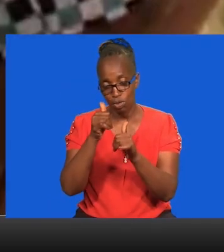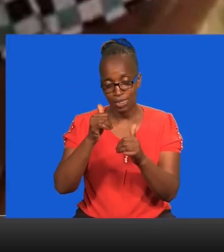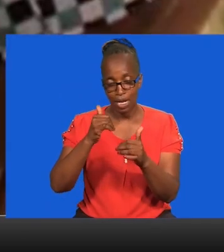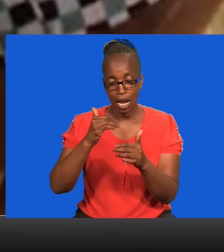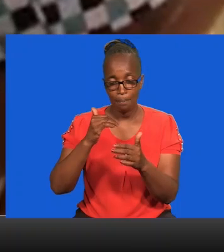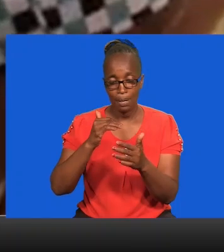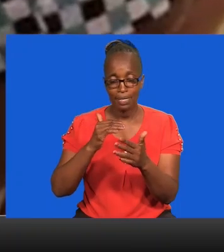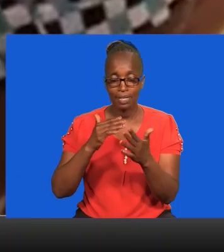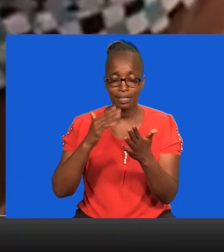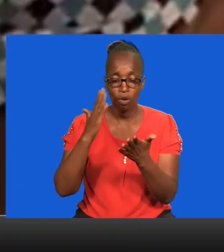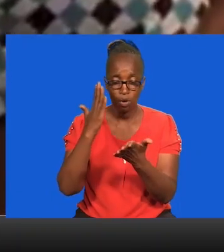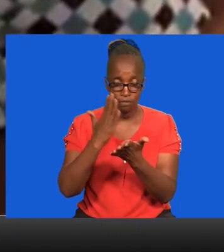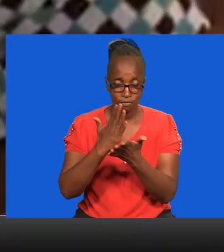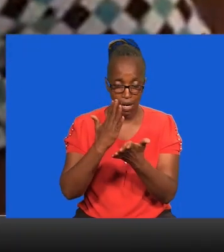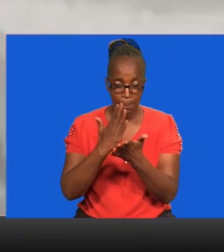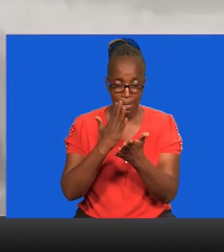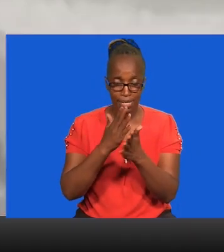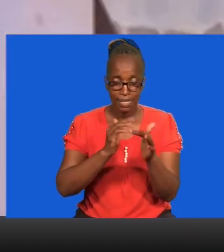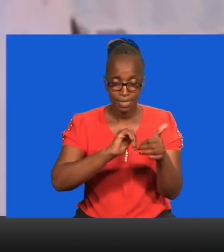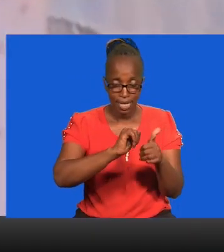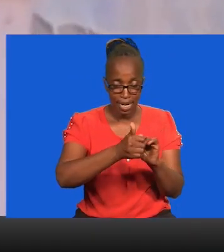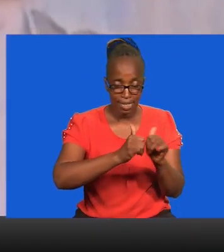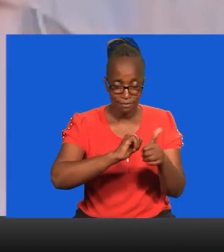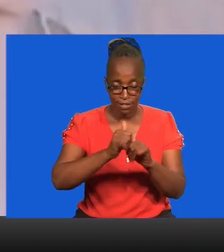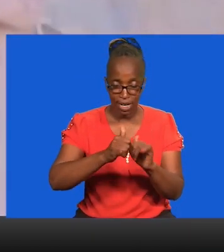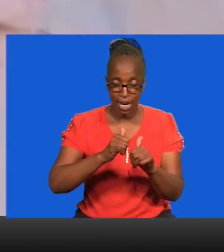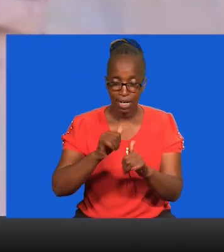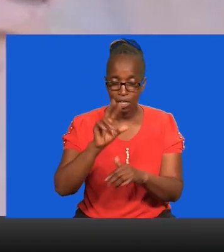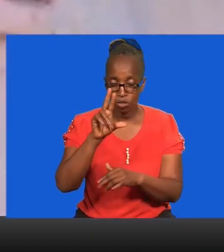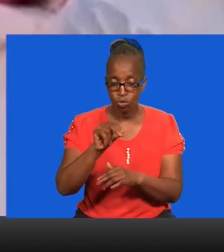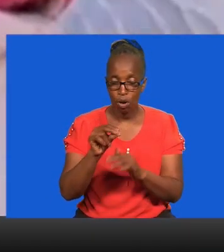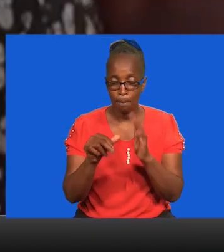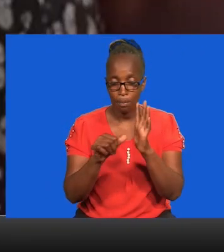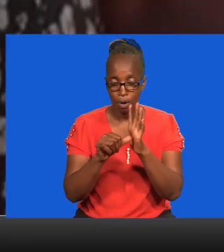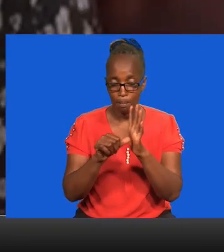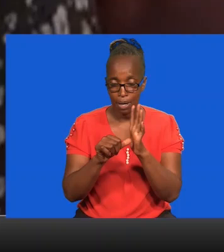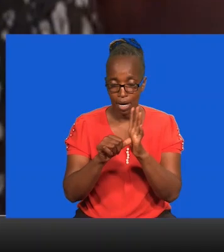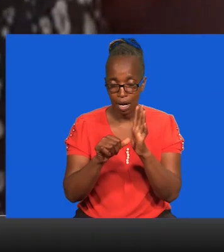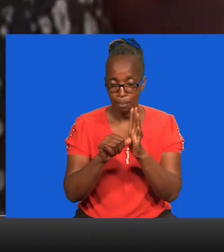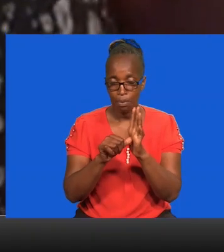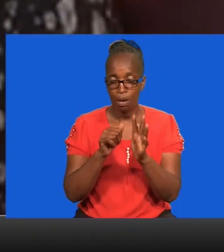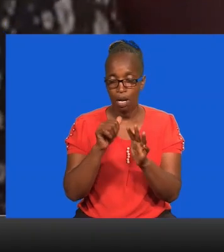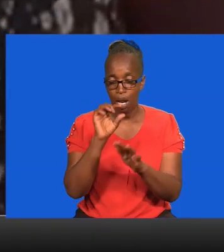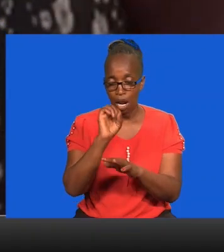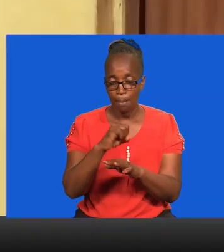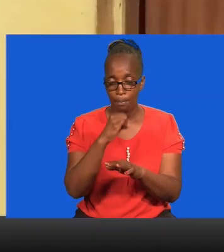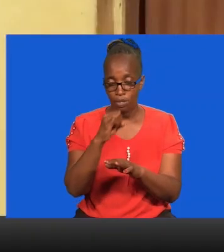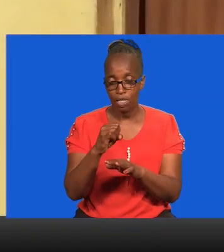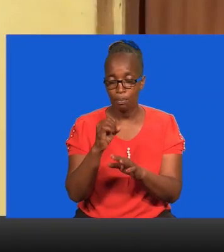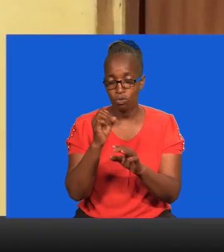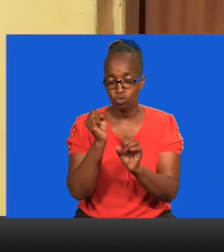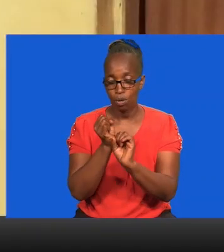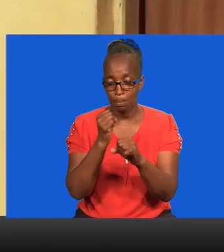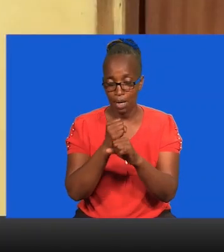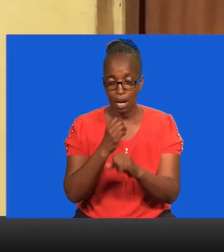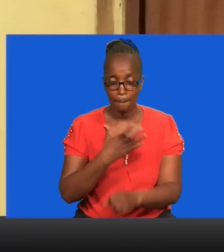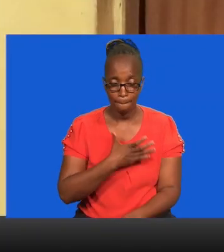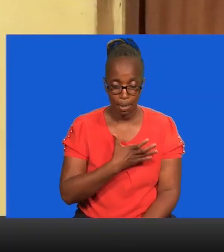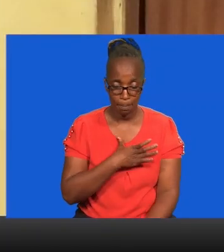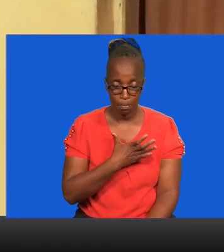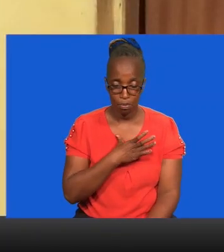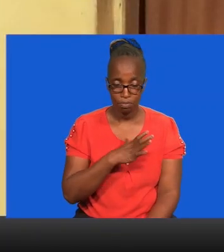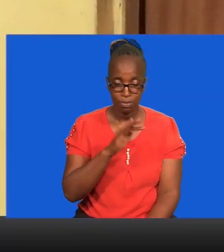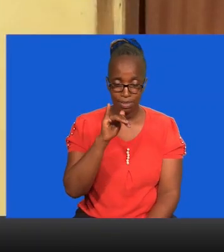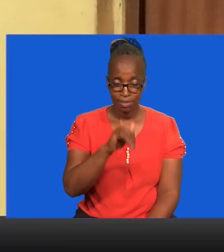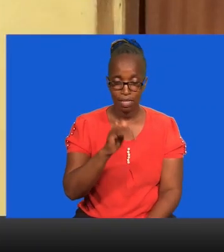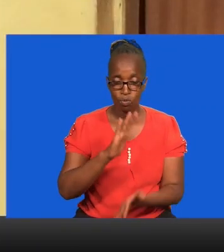kisayansi kuwa haina madhara kwa wanawake wanaozaa au kusababisha kutoweza kuzaa. With the